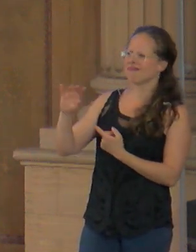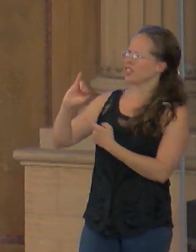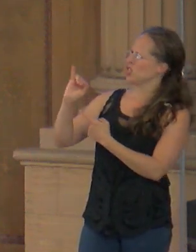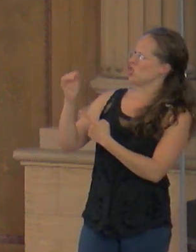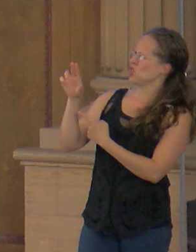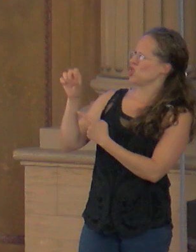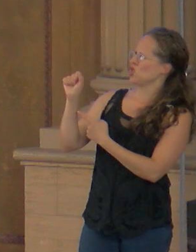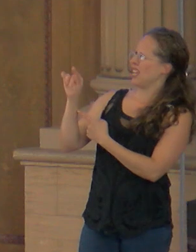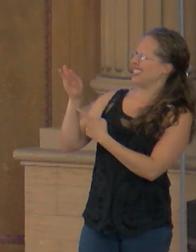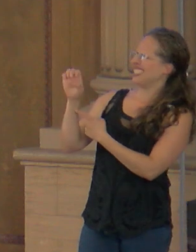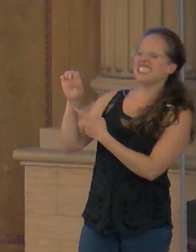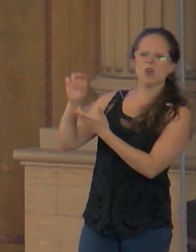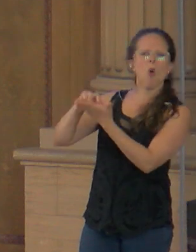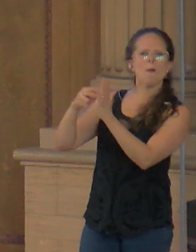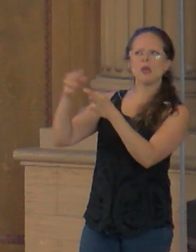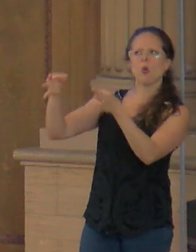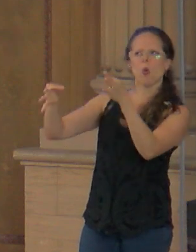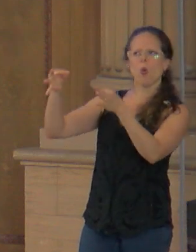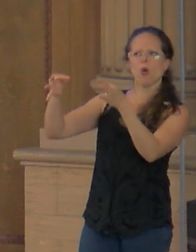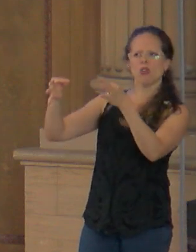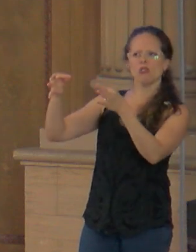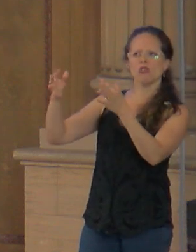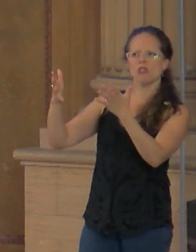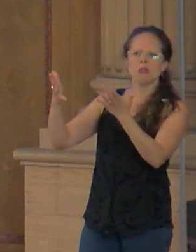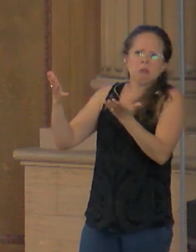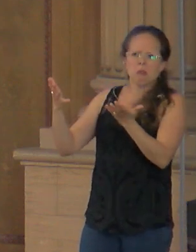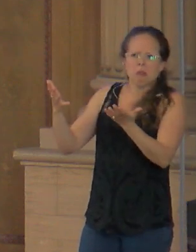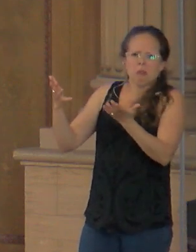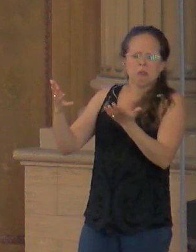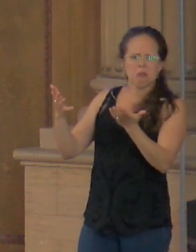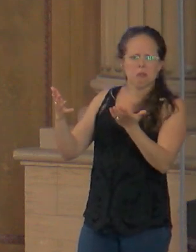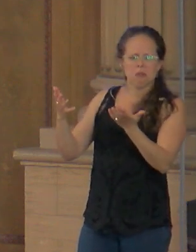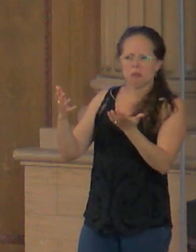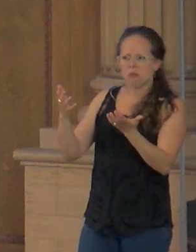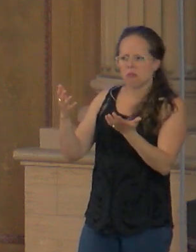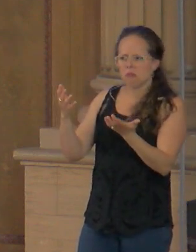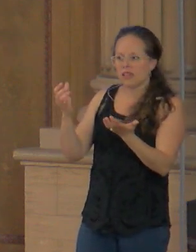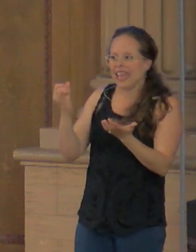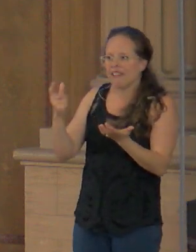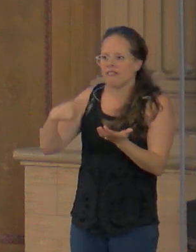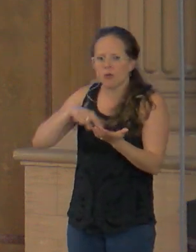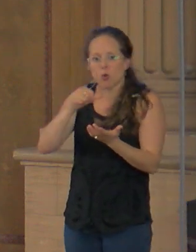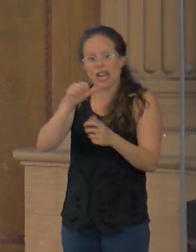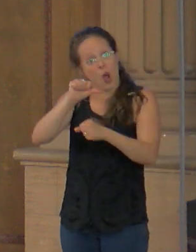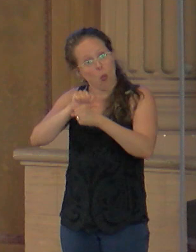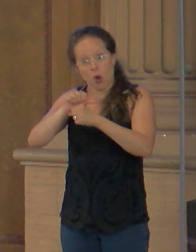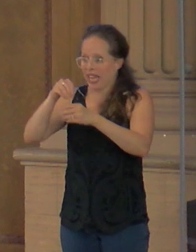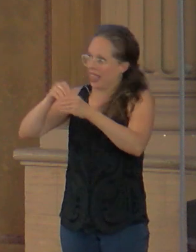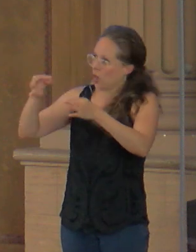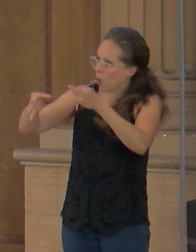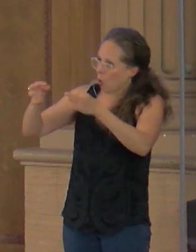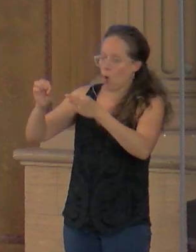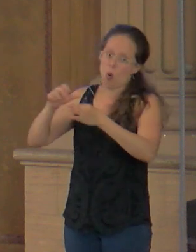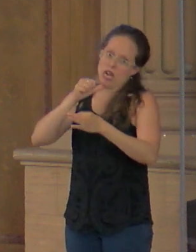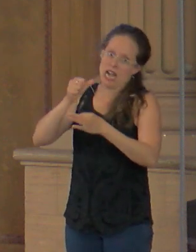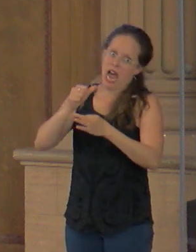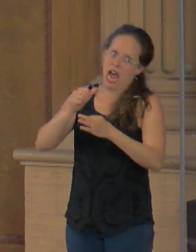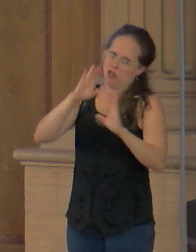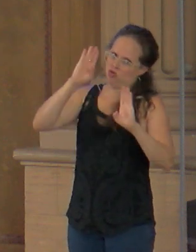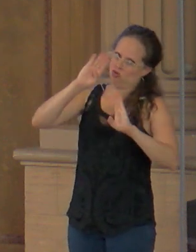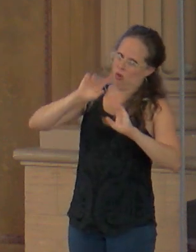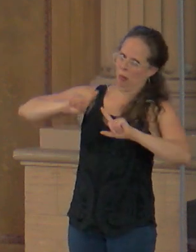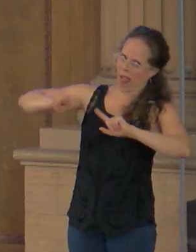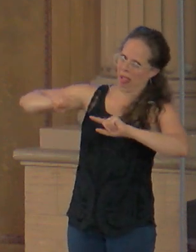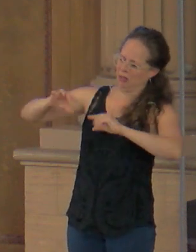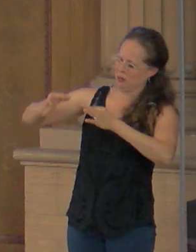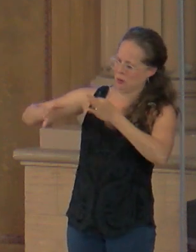happens in the courts. And so for most of us, either we're there, if we're not there vocationally or we're not getting in trouble very often, we might not spend a lot of